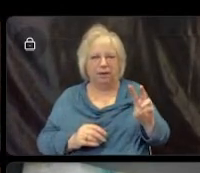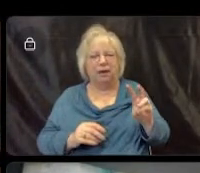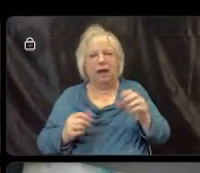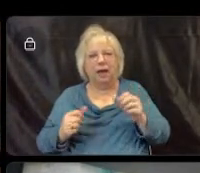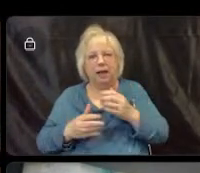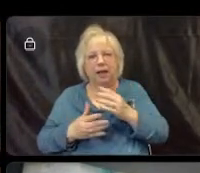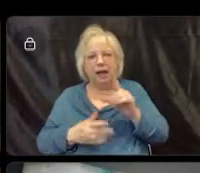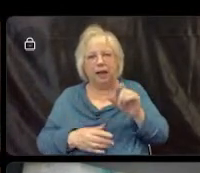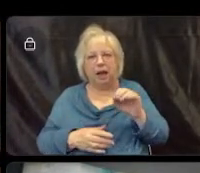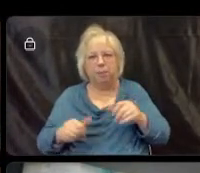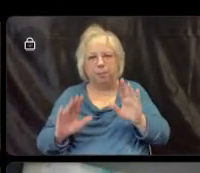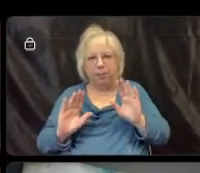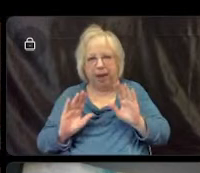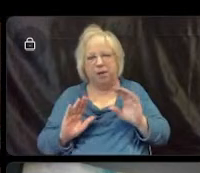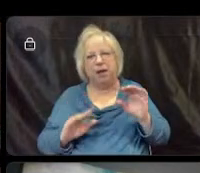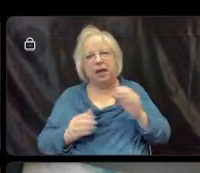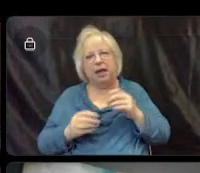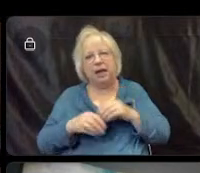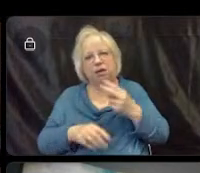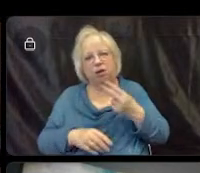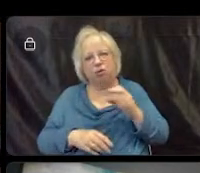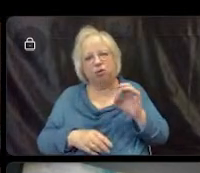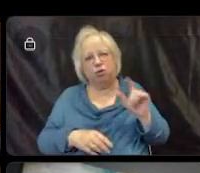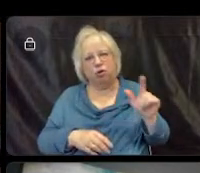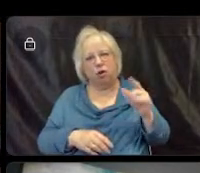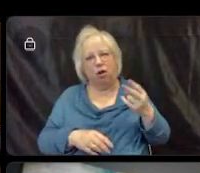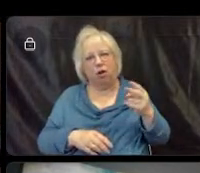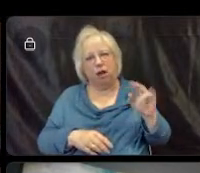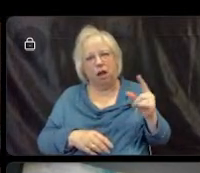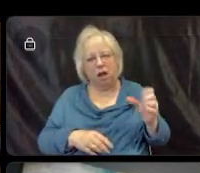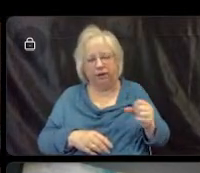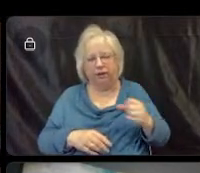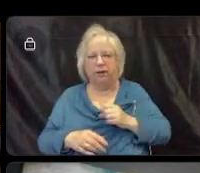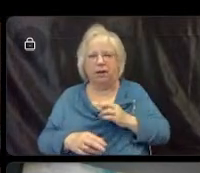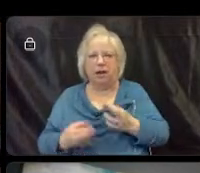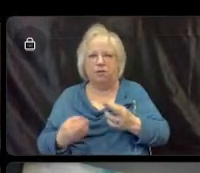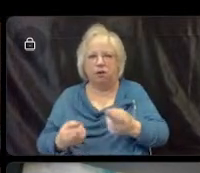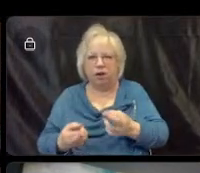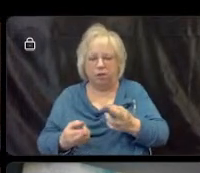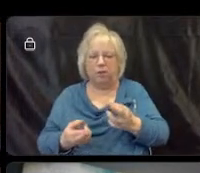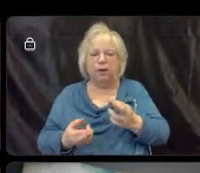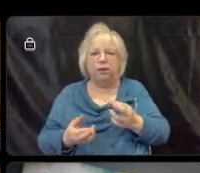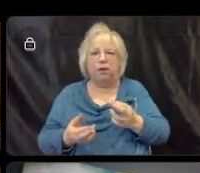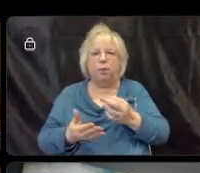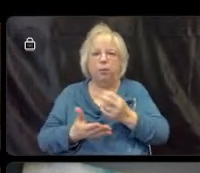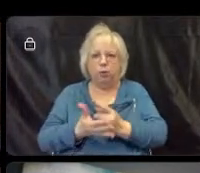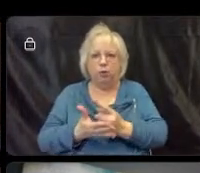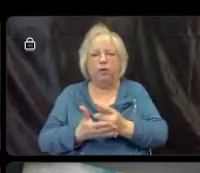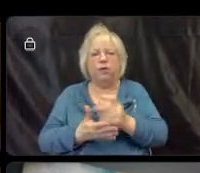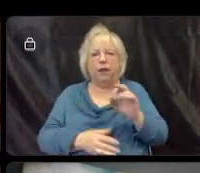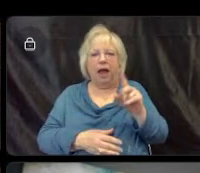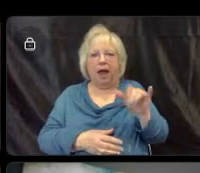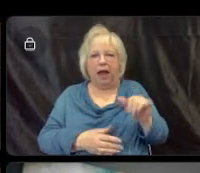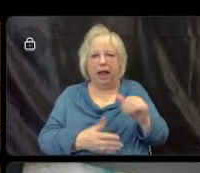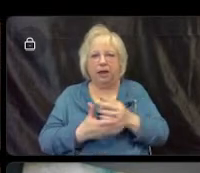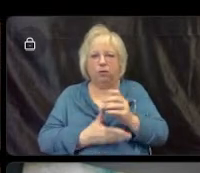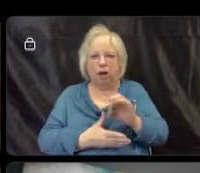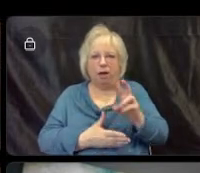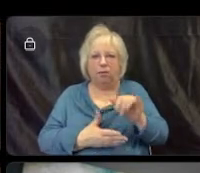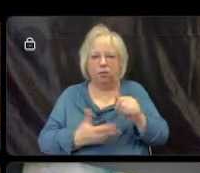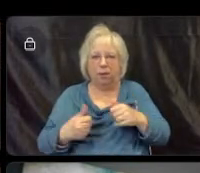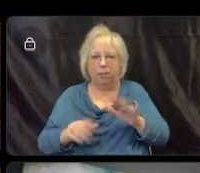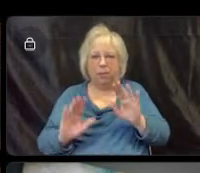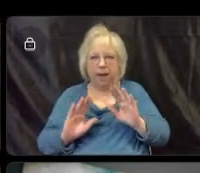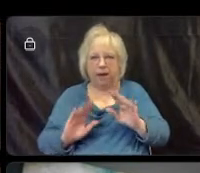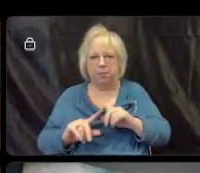abandonment, Block 16, Gibraltar Heights Edition. Staff recommends approval of the requested alley right-of-way abandonment subject to compliance with the comments and conditions outlined